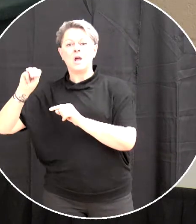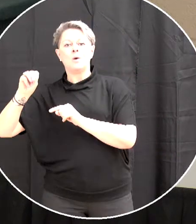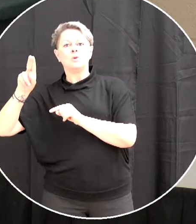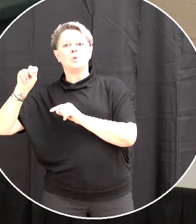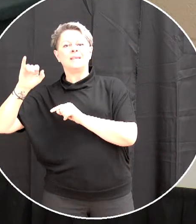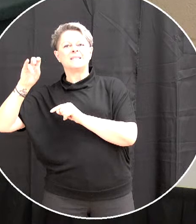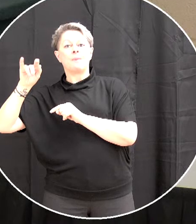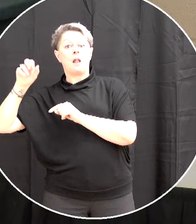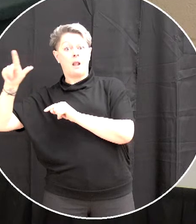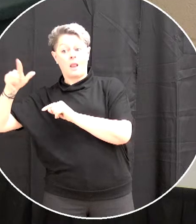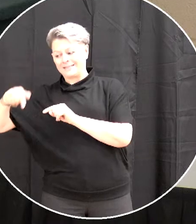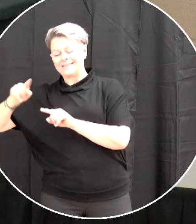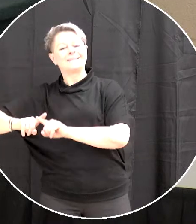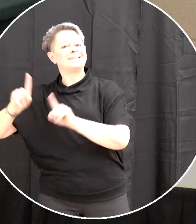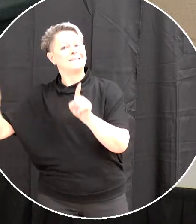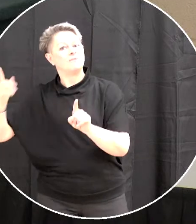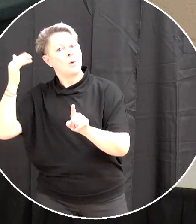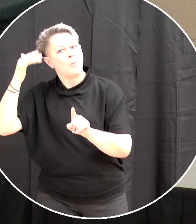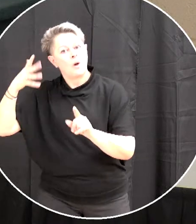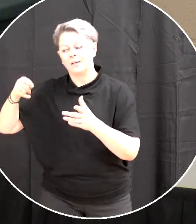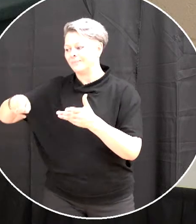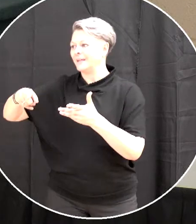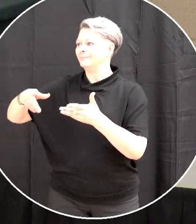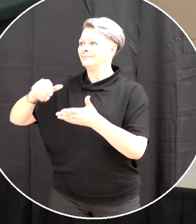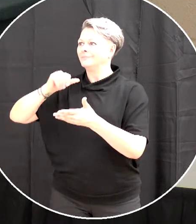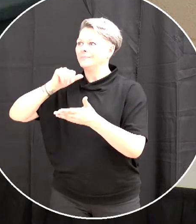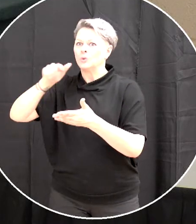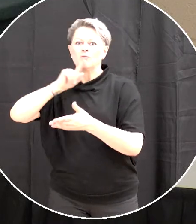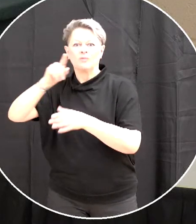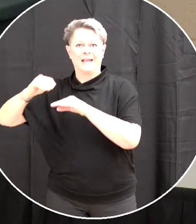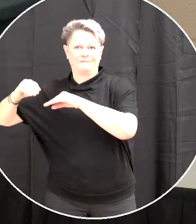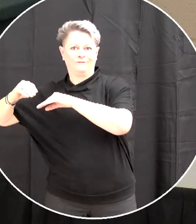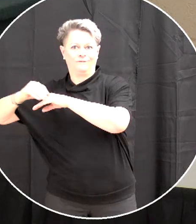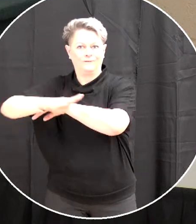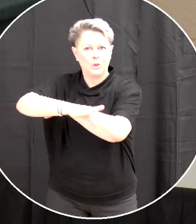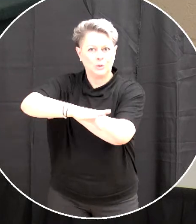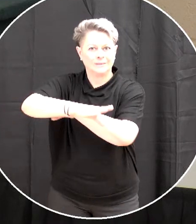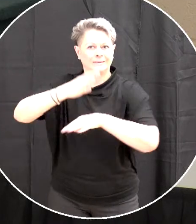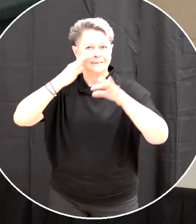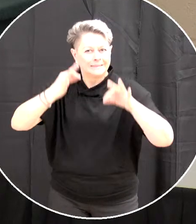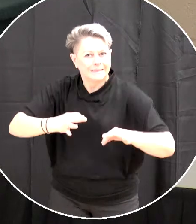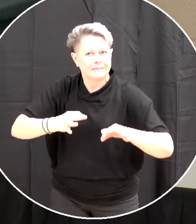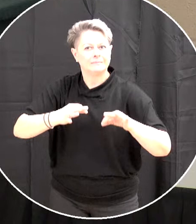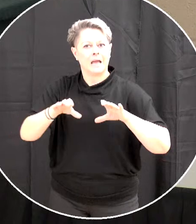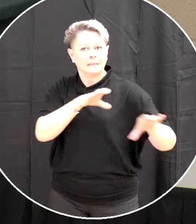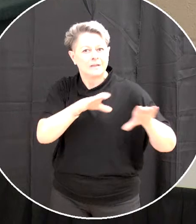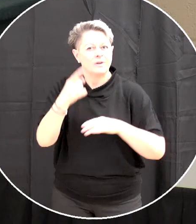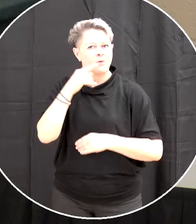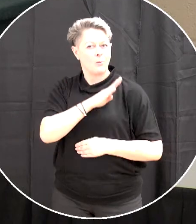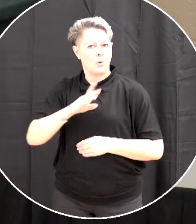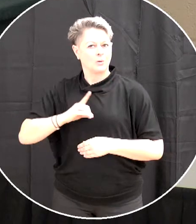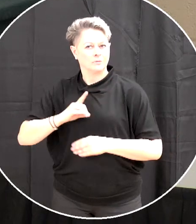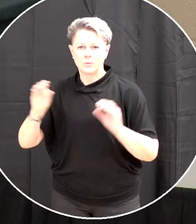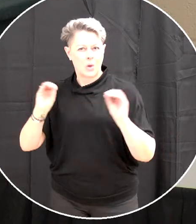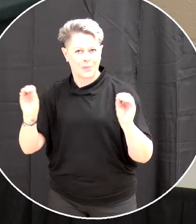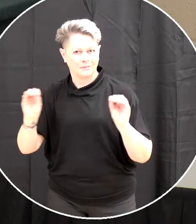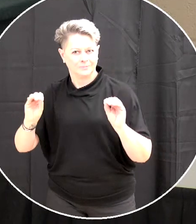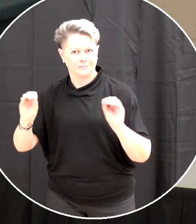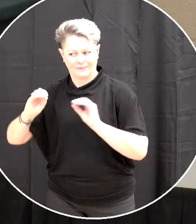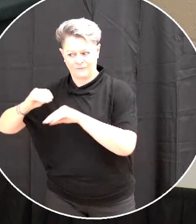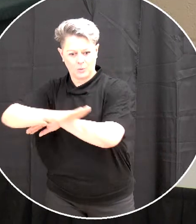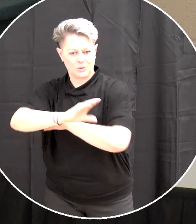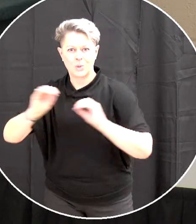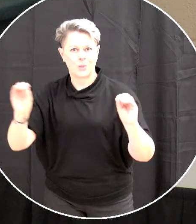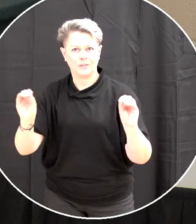isn't the same because the municipalities don't have any influence over the decisions or activity of the board, all right, in that same context.